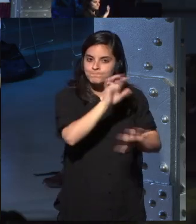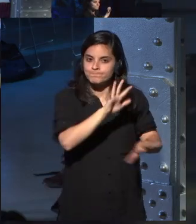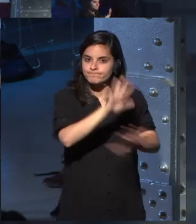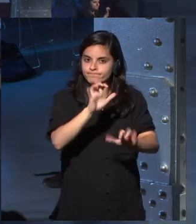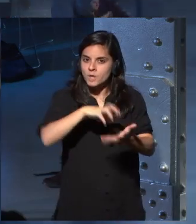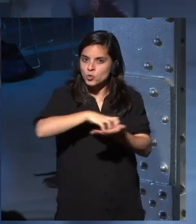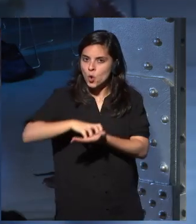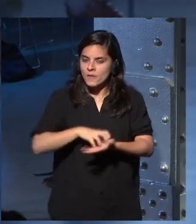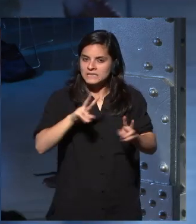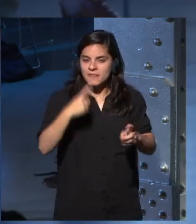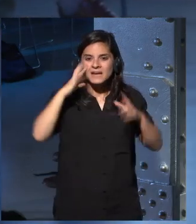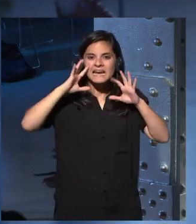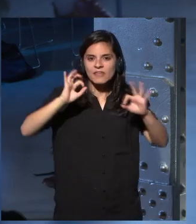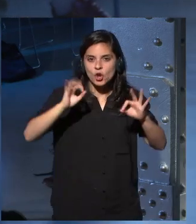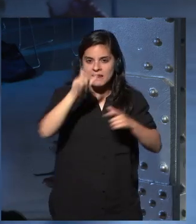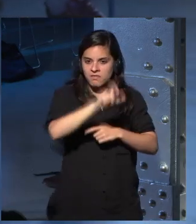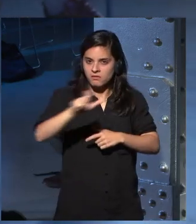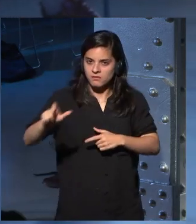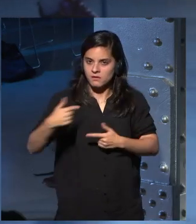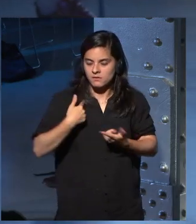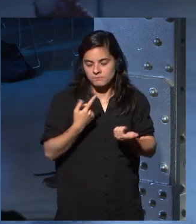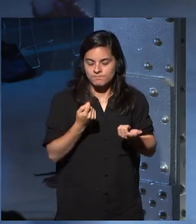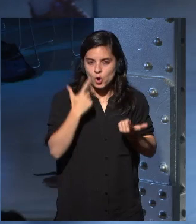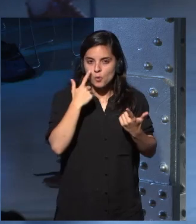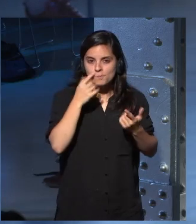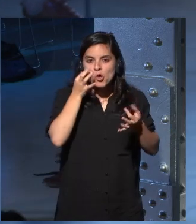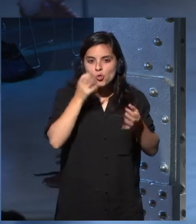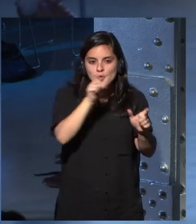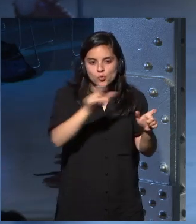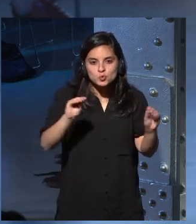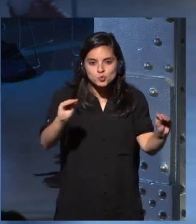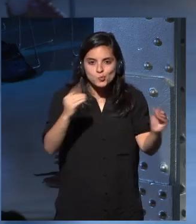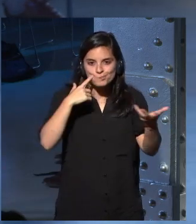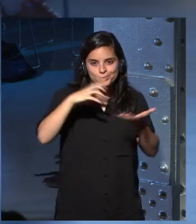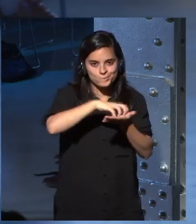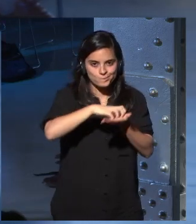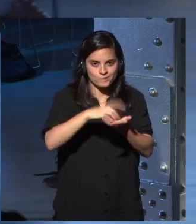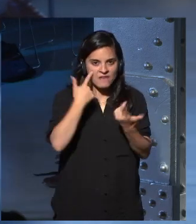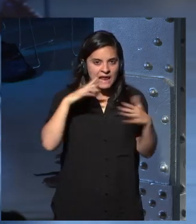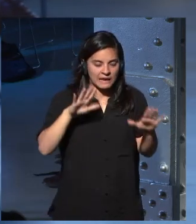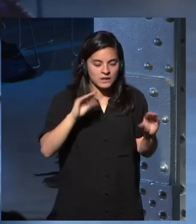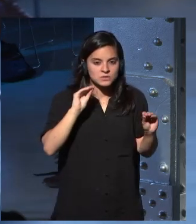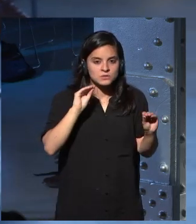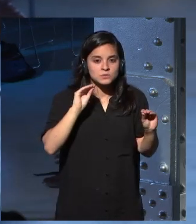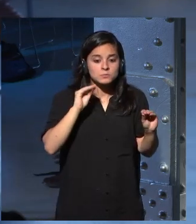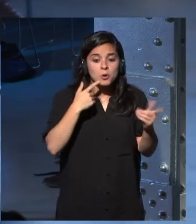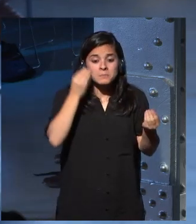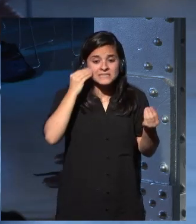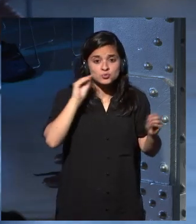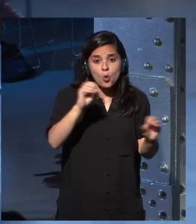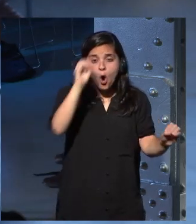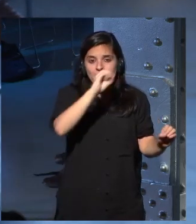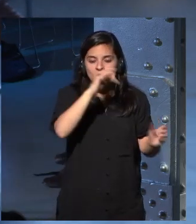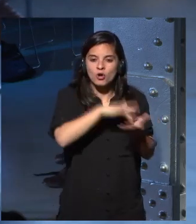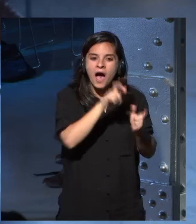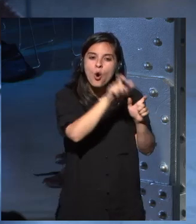rationality, which in her opinion has led humankind to the brink of disaster.